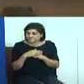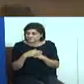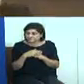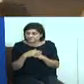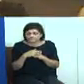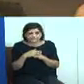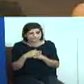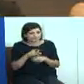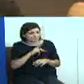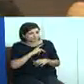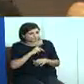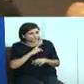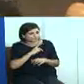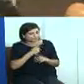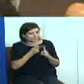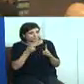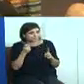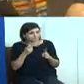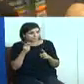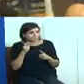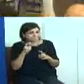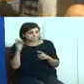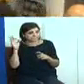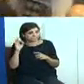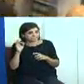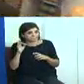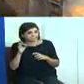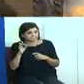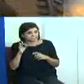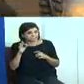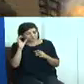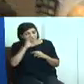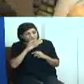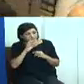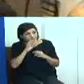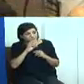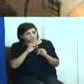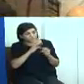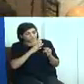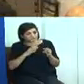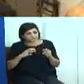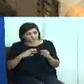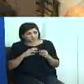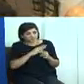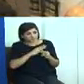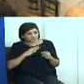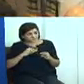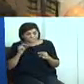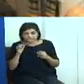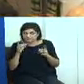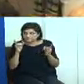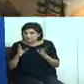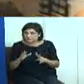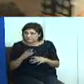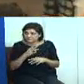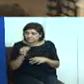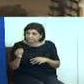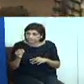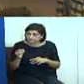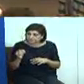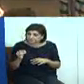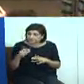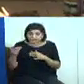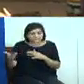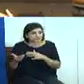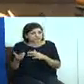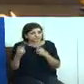Reverend Keith, on behalf of the Pastoral Search Committee, the Board of Directors, and all of us at Founders Metropolitan Community Church, we welcome you finally, and we present